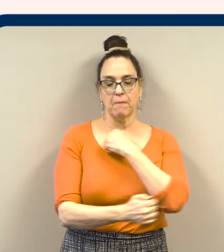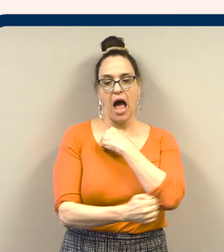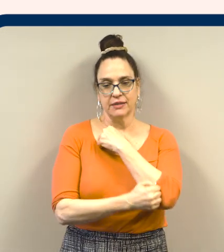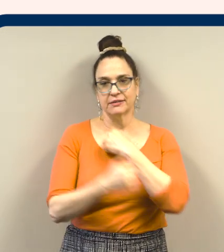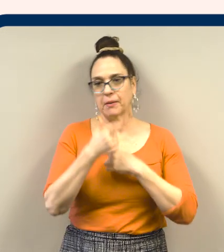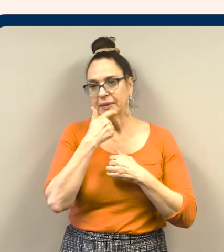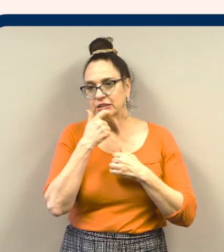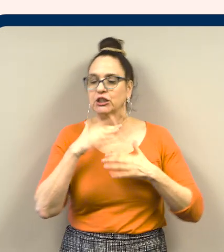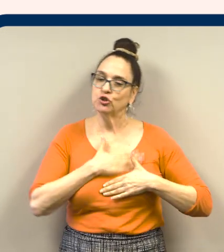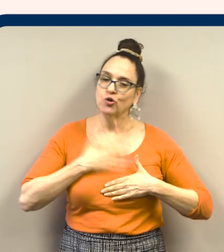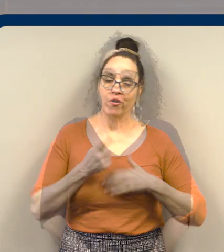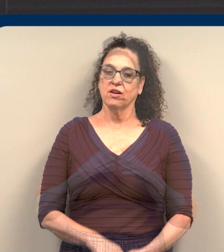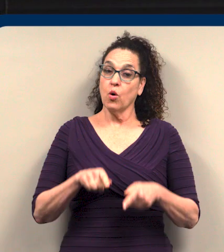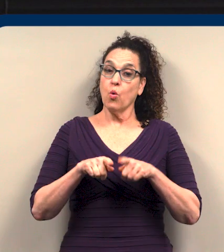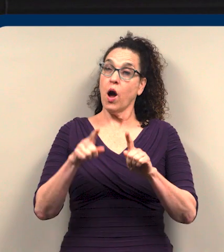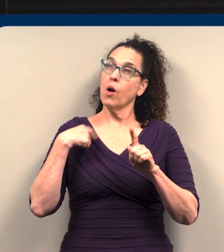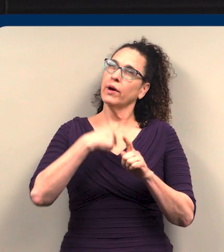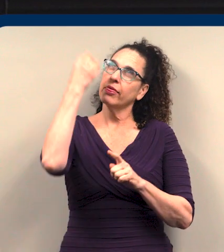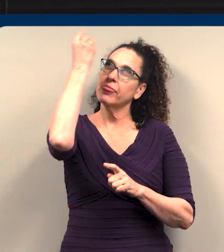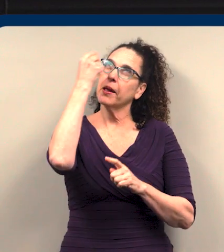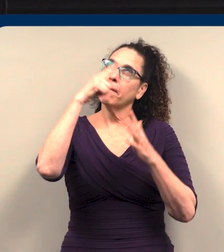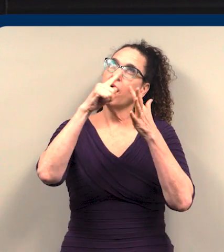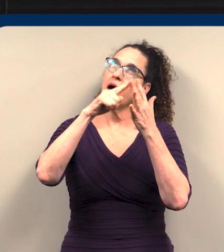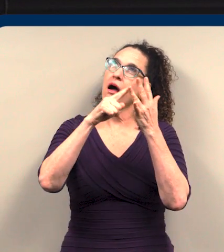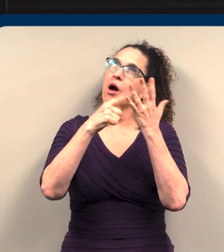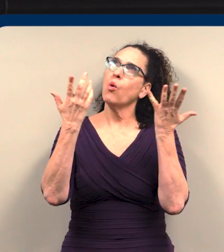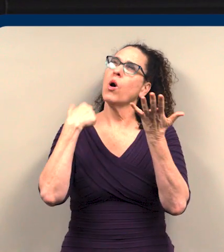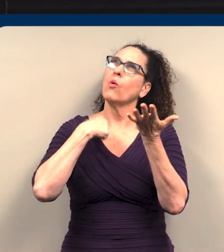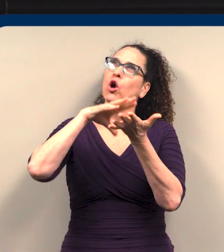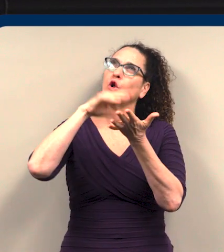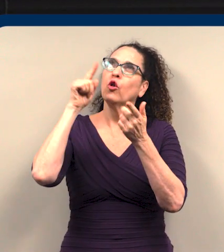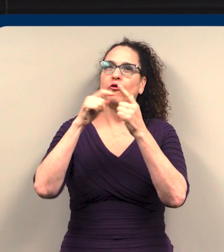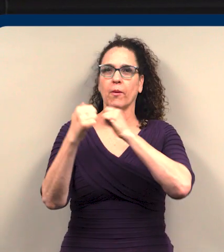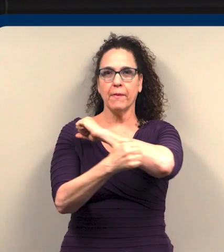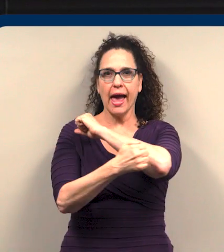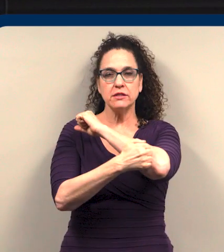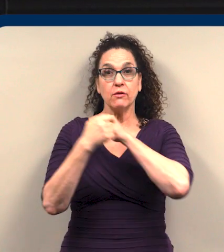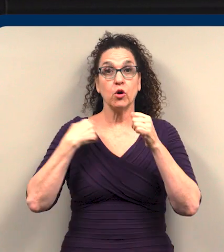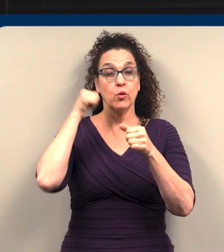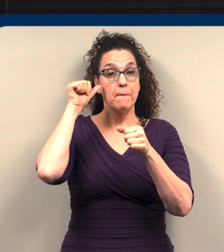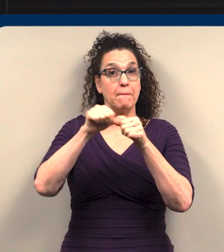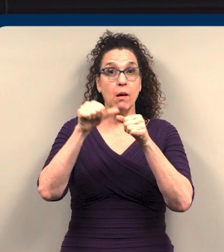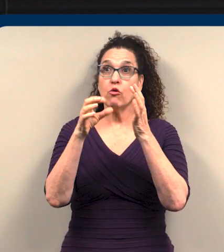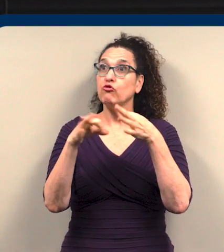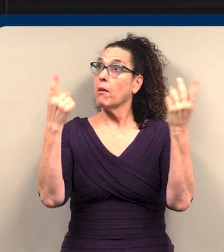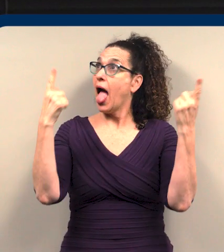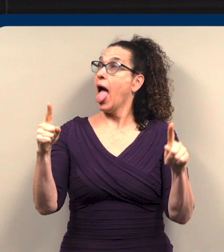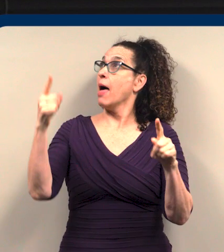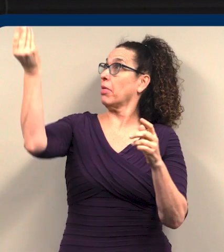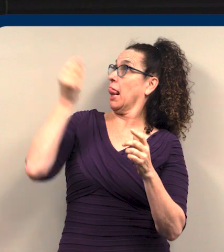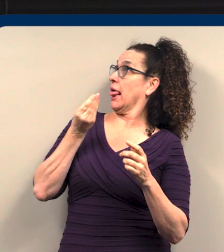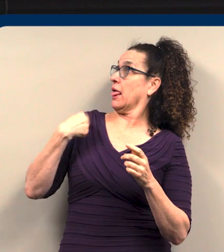after switching from matzah. As we reflect on the lessons of Passover, of Pesach, we are reminded that freedom